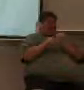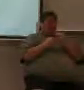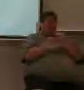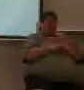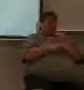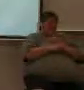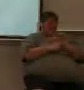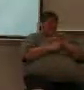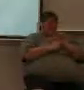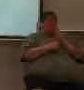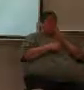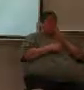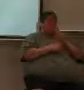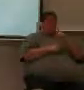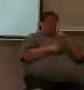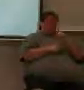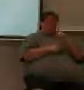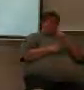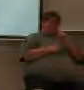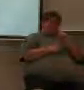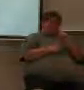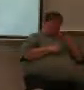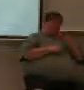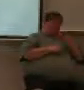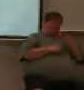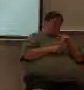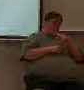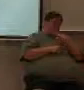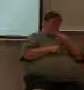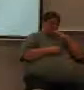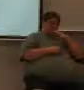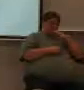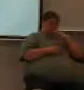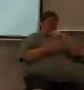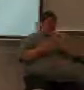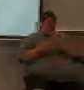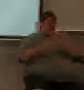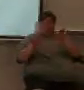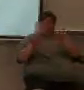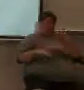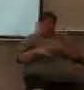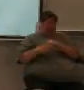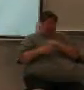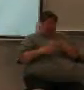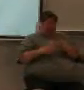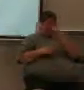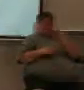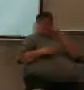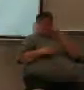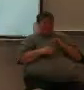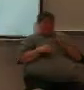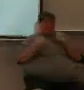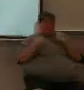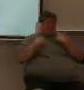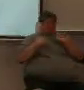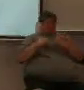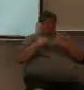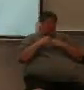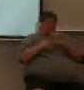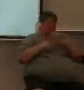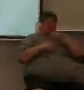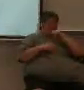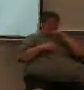In the Central Valley in California has these problems because it's a fairly dry climate. The crops